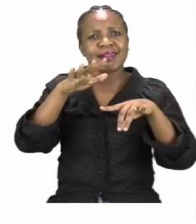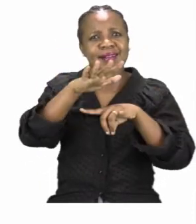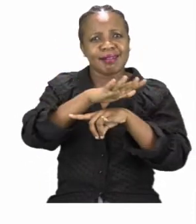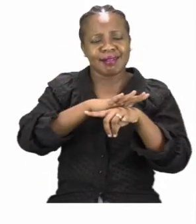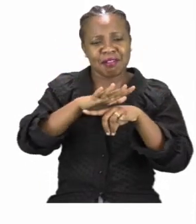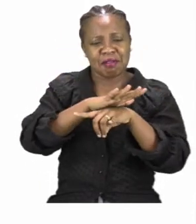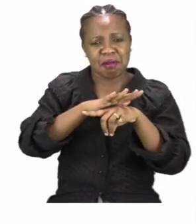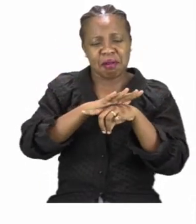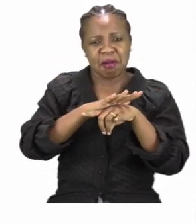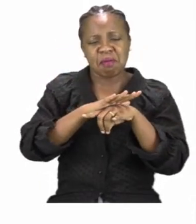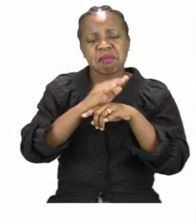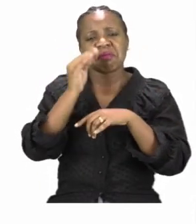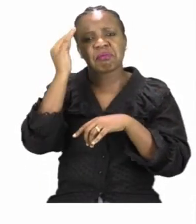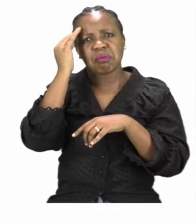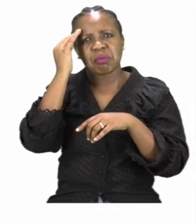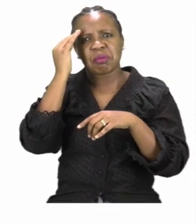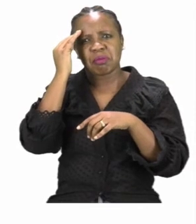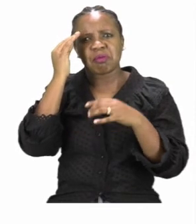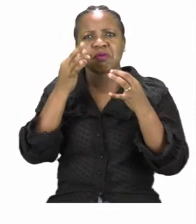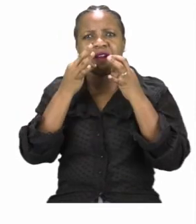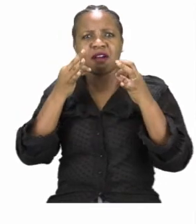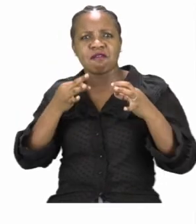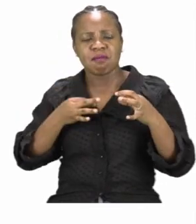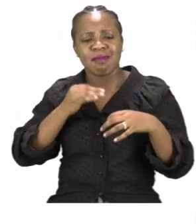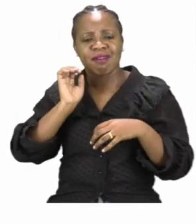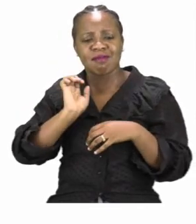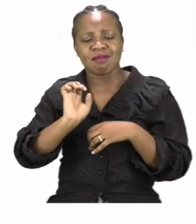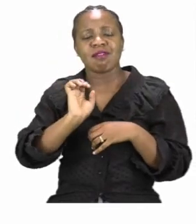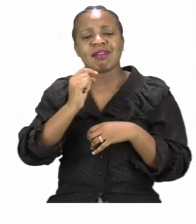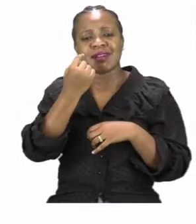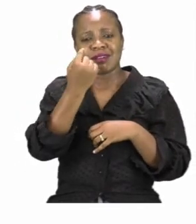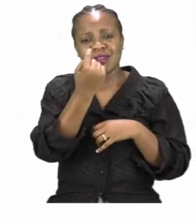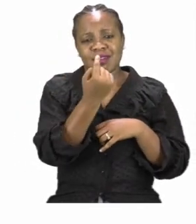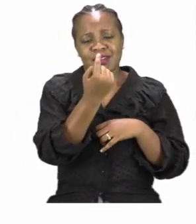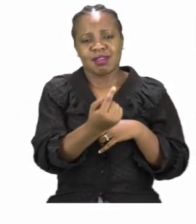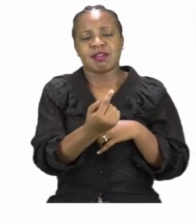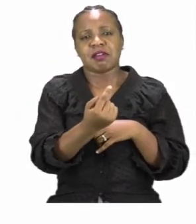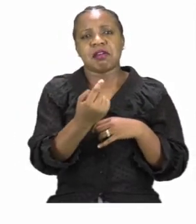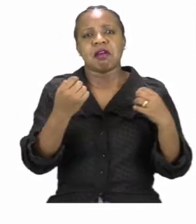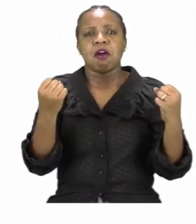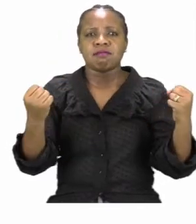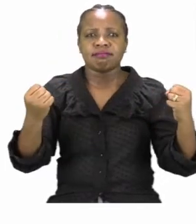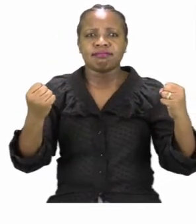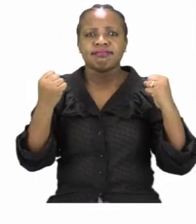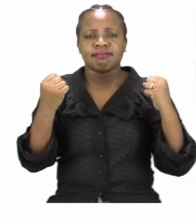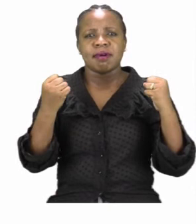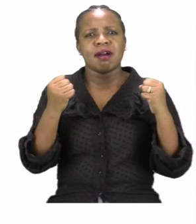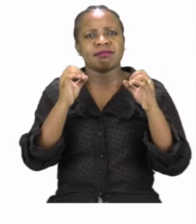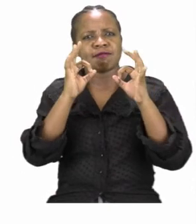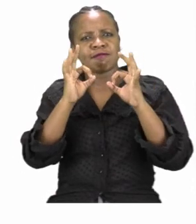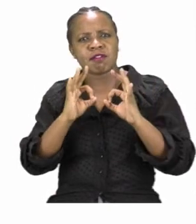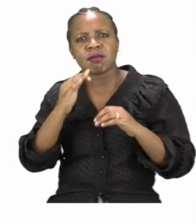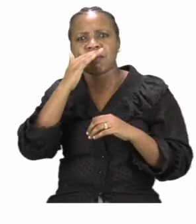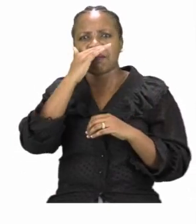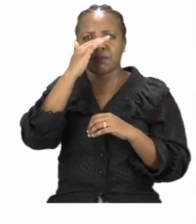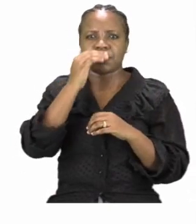pride. The Welwitschia mirabilis is a unique desert plant. It